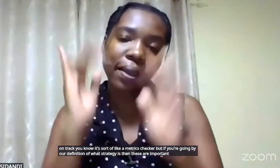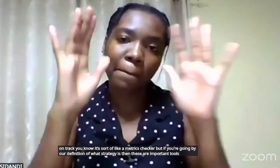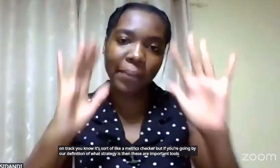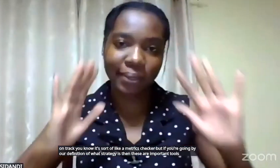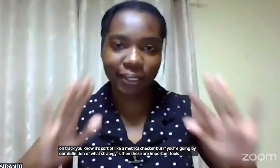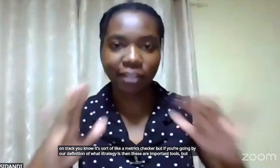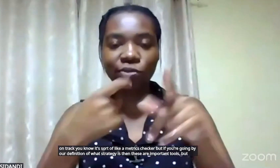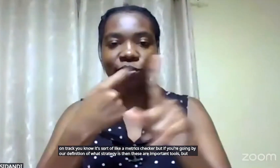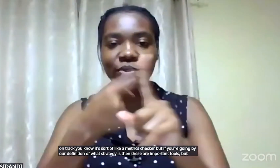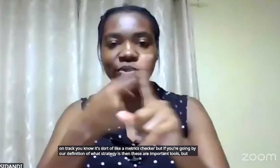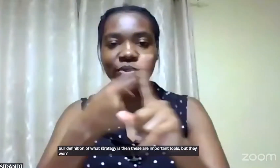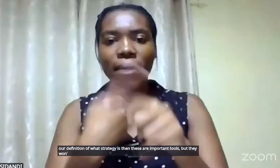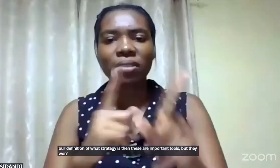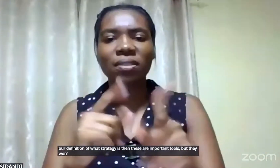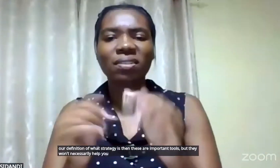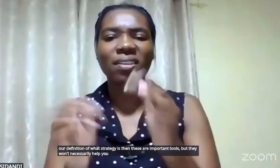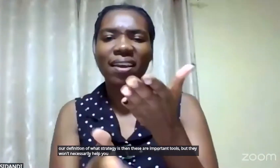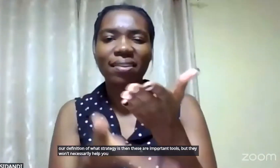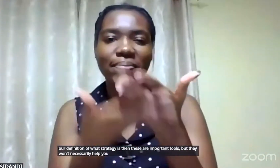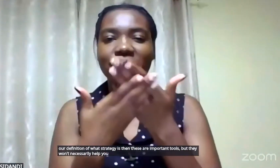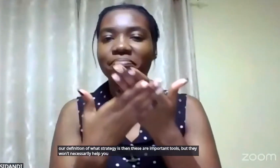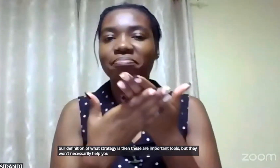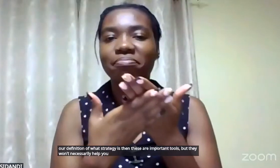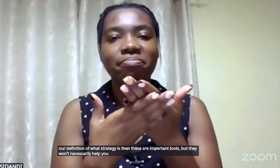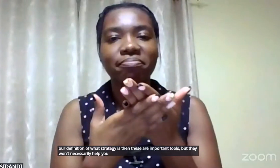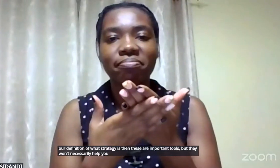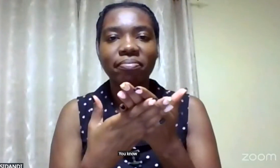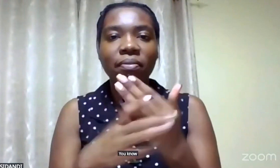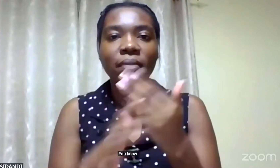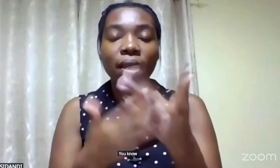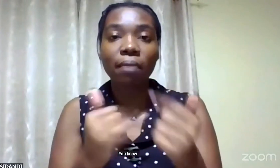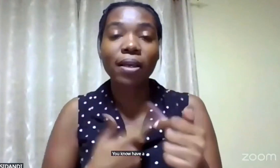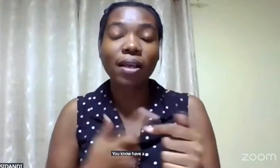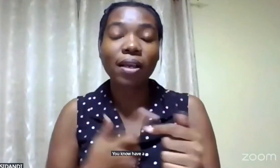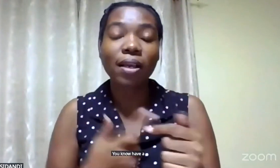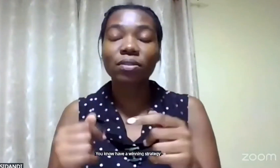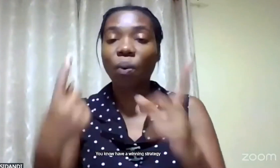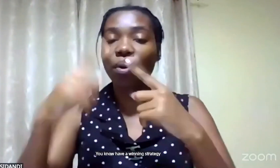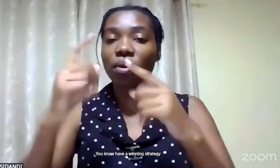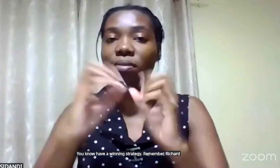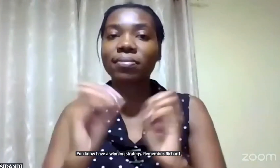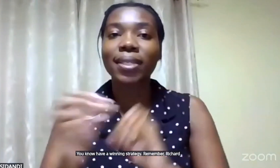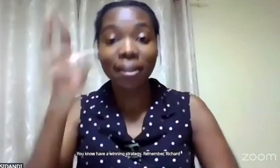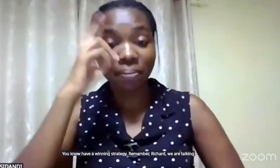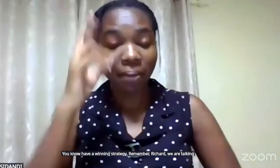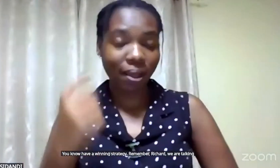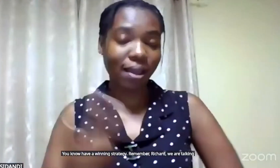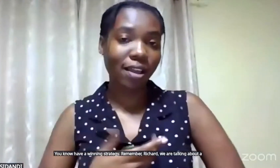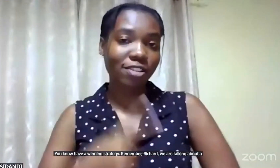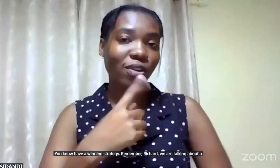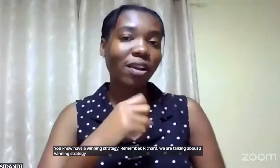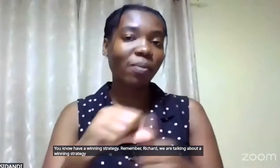won't necessarily help you have a winning strategy. Remember, Richie, we are talking about a winning